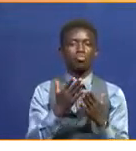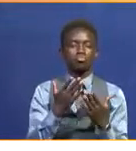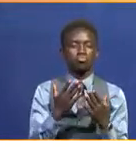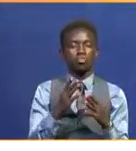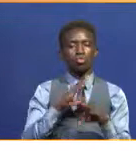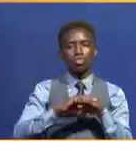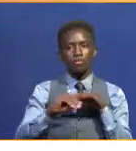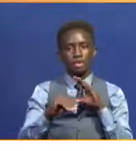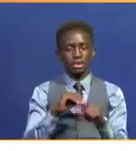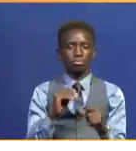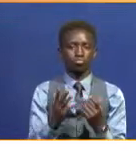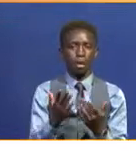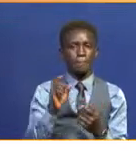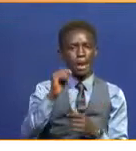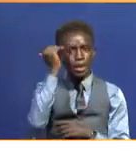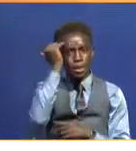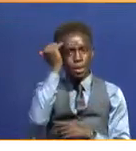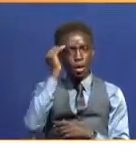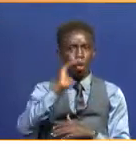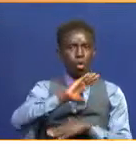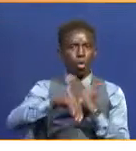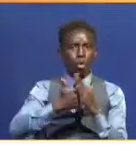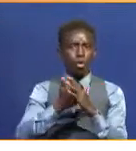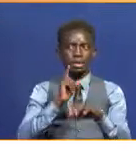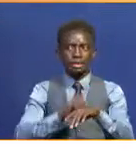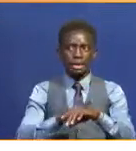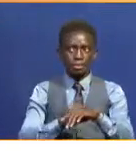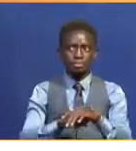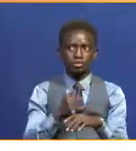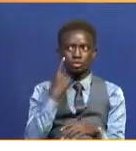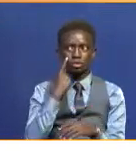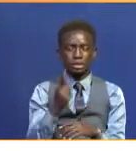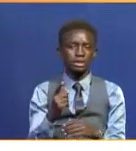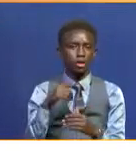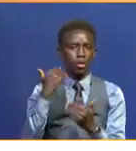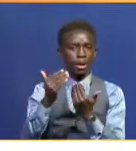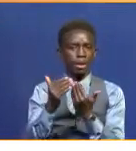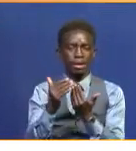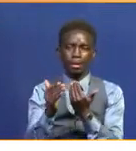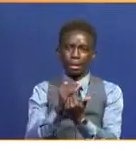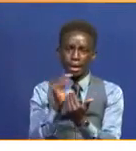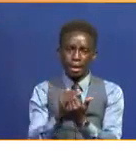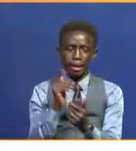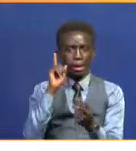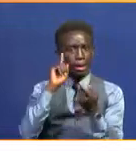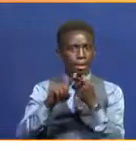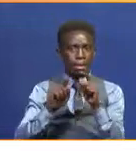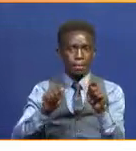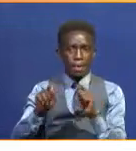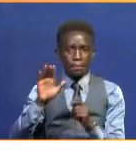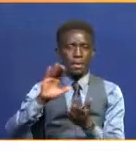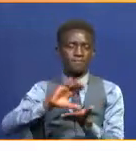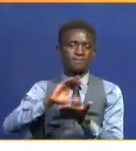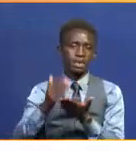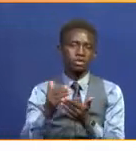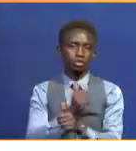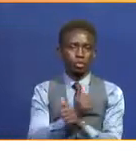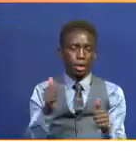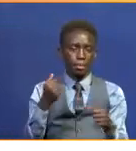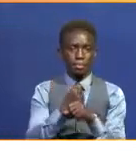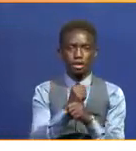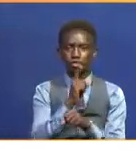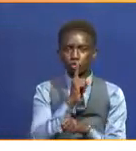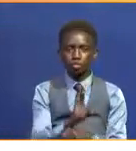lot of time is being, a lot of time and care is being taken to manage their funds and make